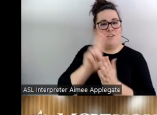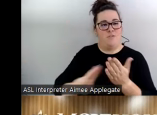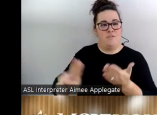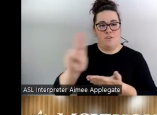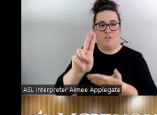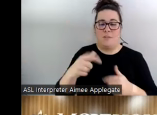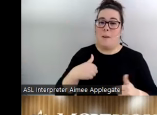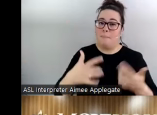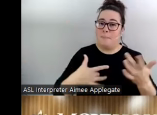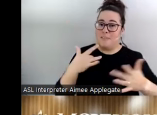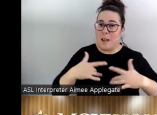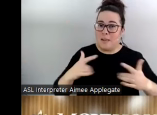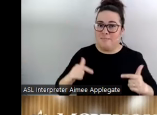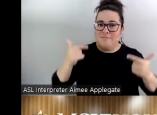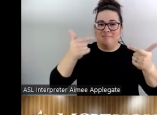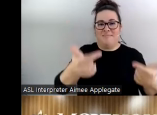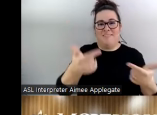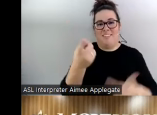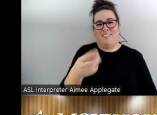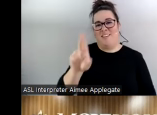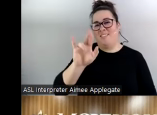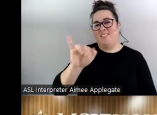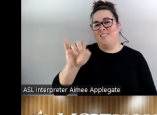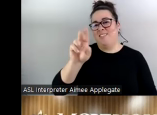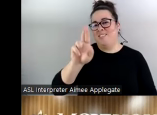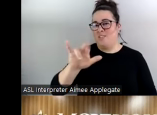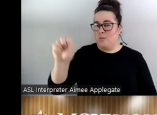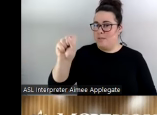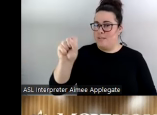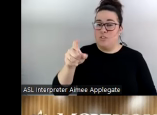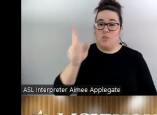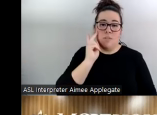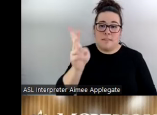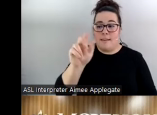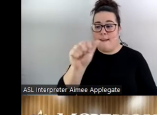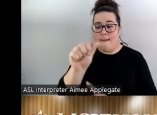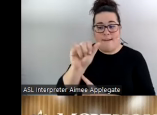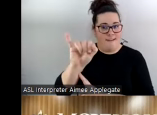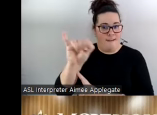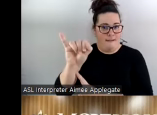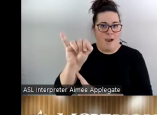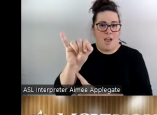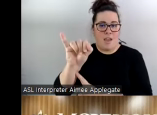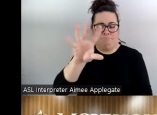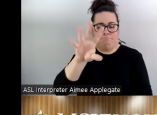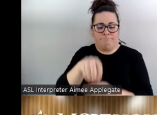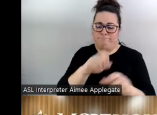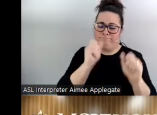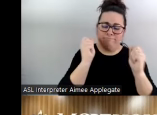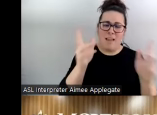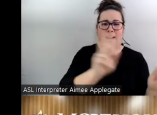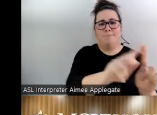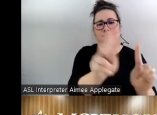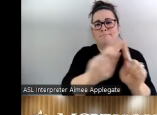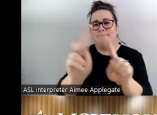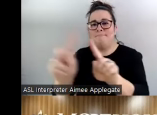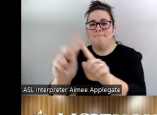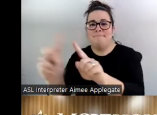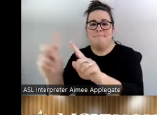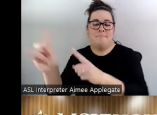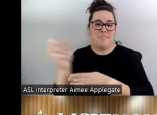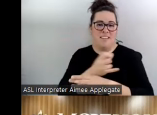to us about AI. And you see AI in all sectors, but it's really important, and we're excited to hear him talk about